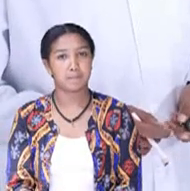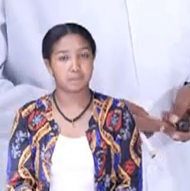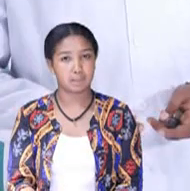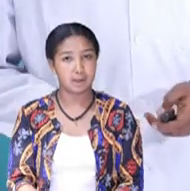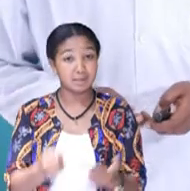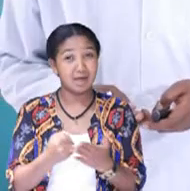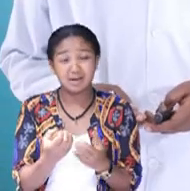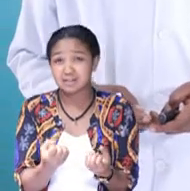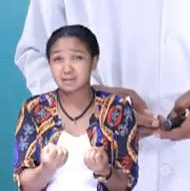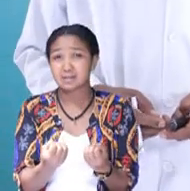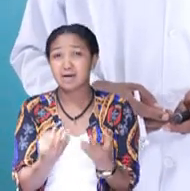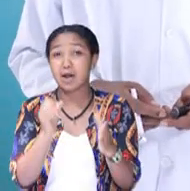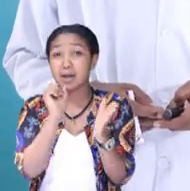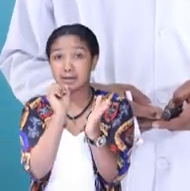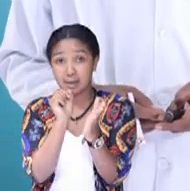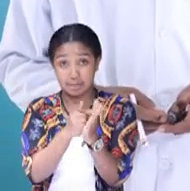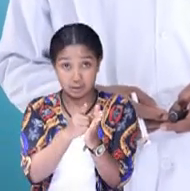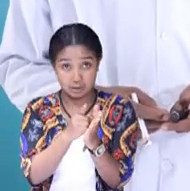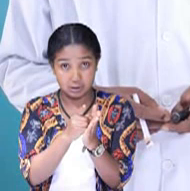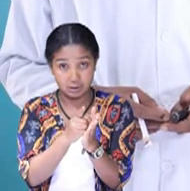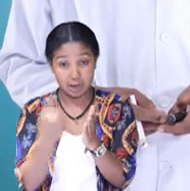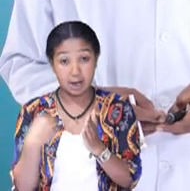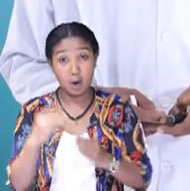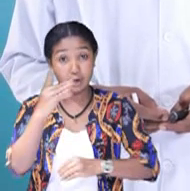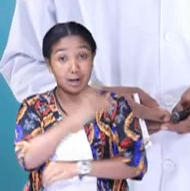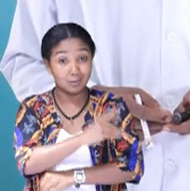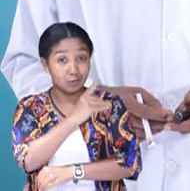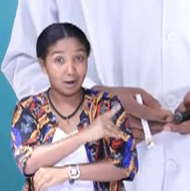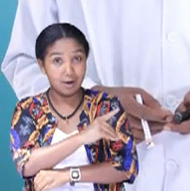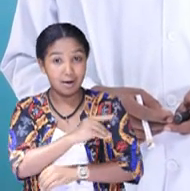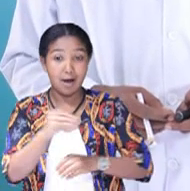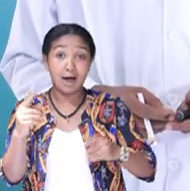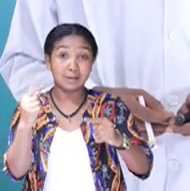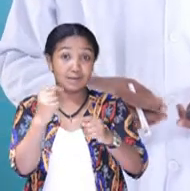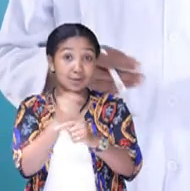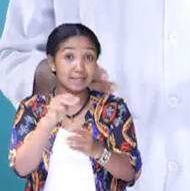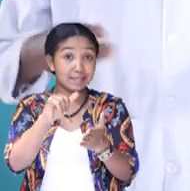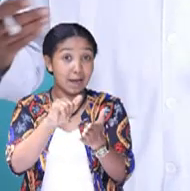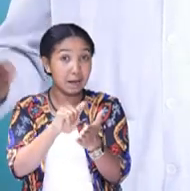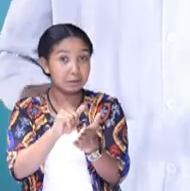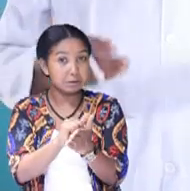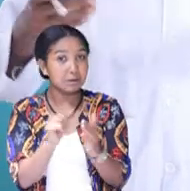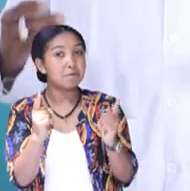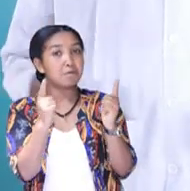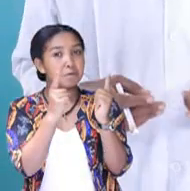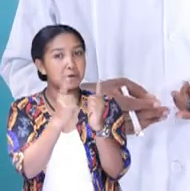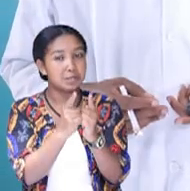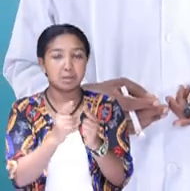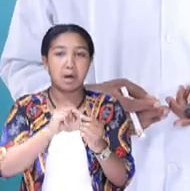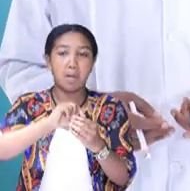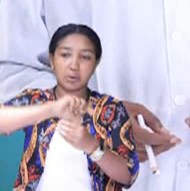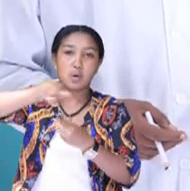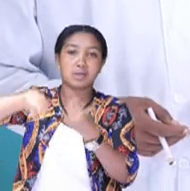Well, there are several examples in our day-to-day activity that's face about or